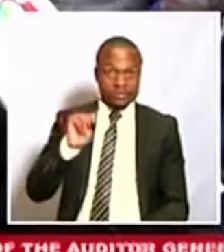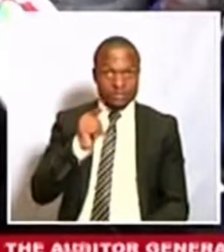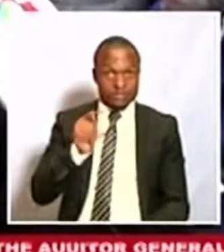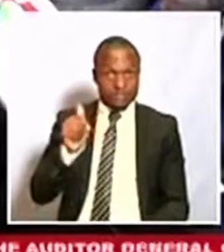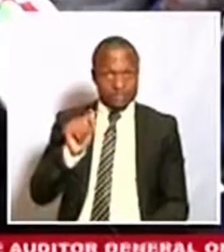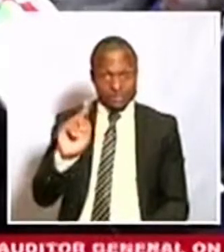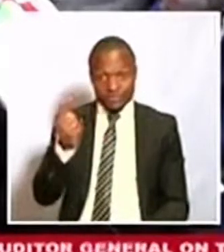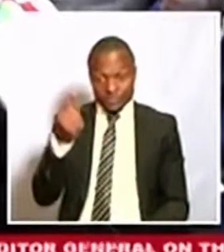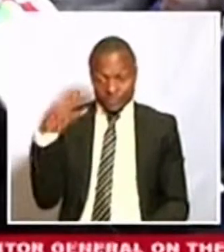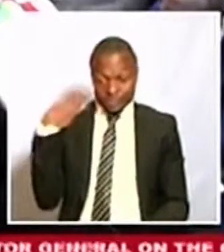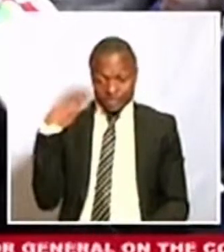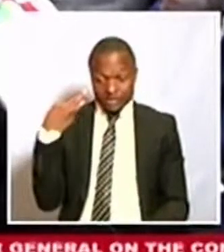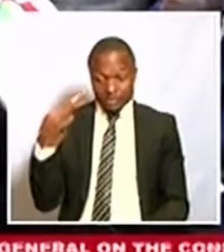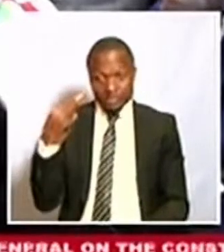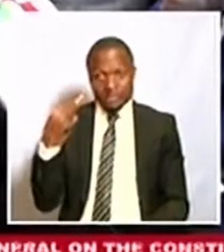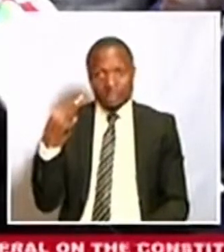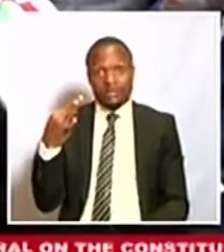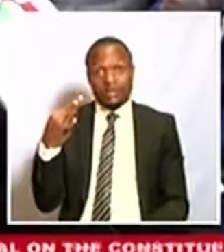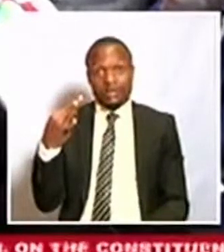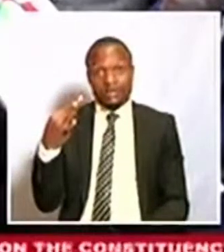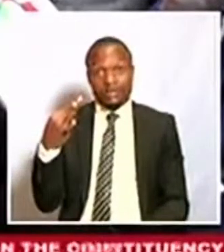first applicant.